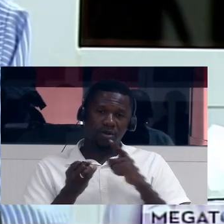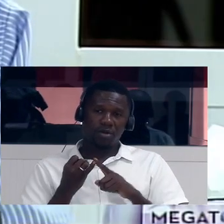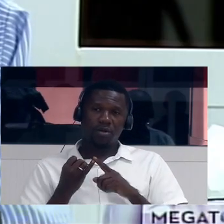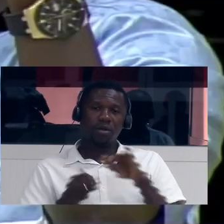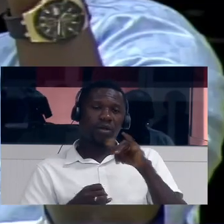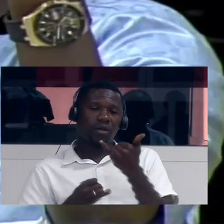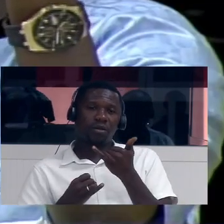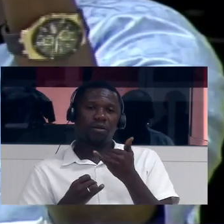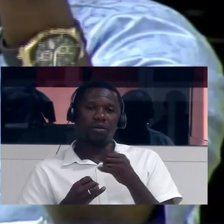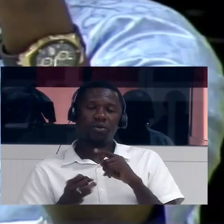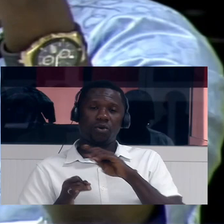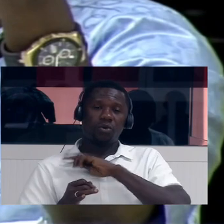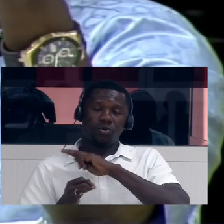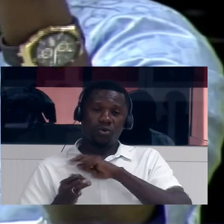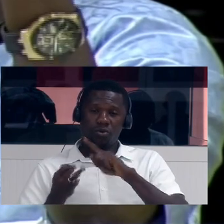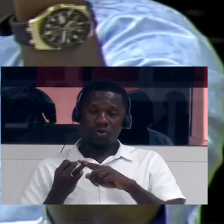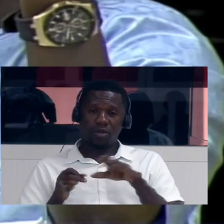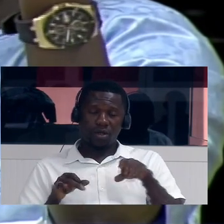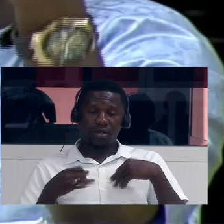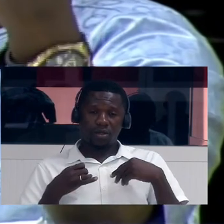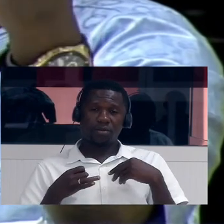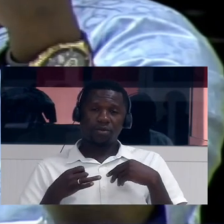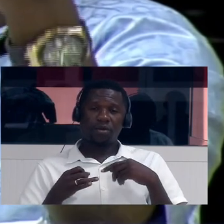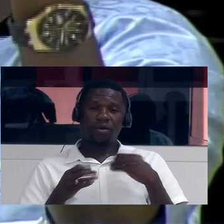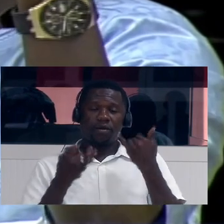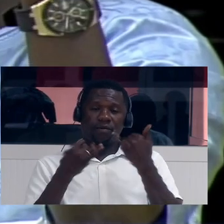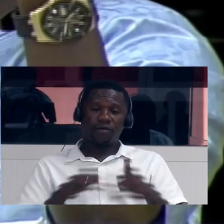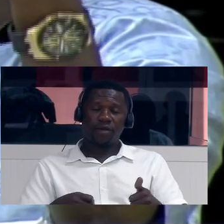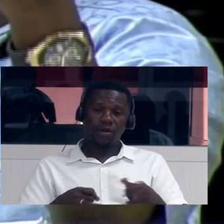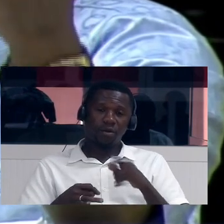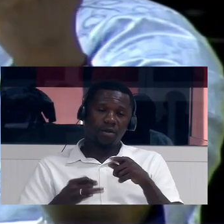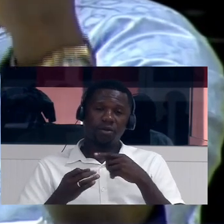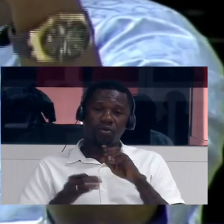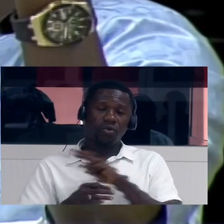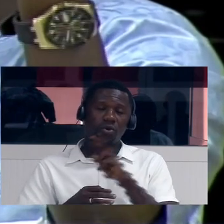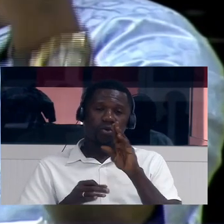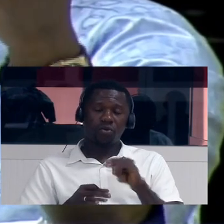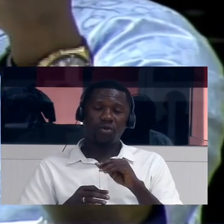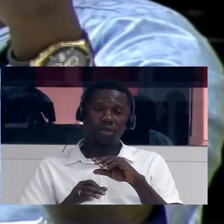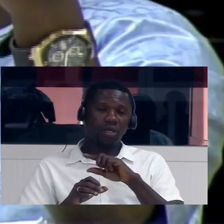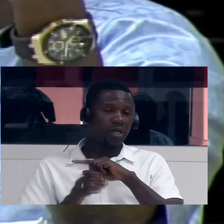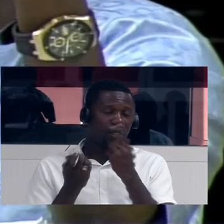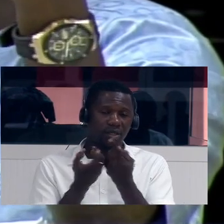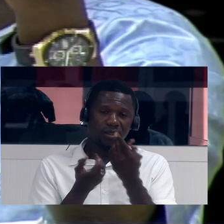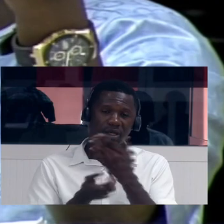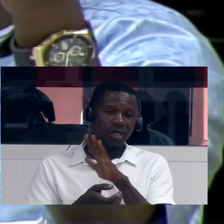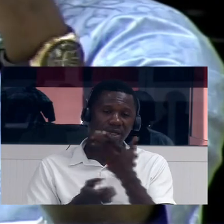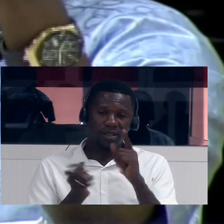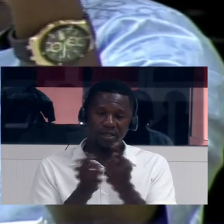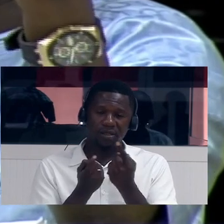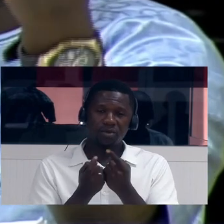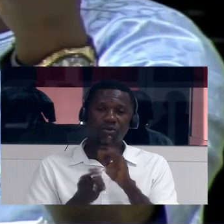Yes. You also accept failure in not doing anything to stop what was going